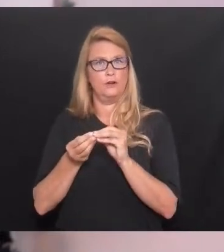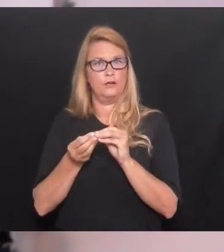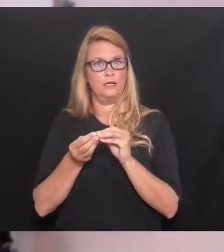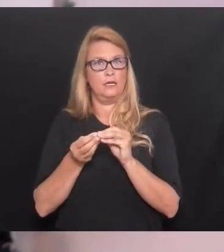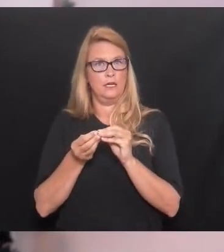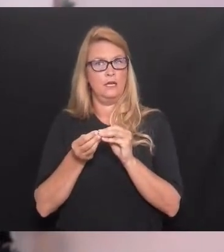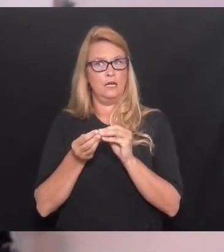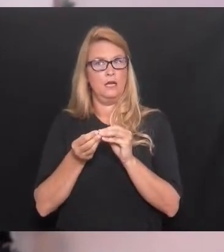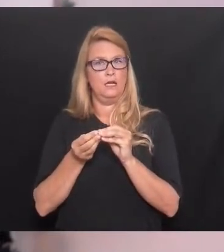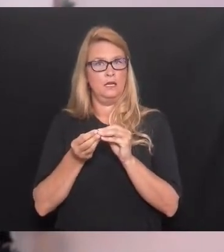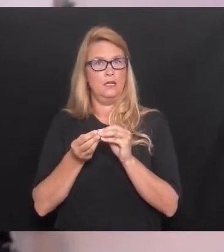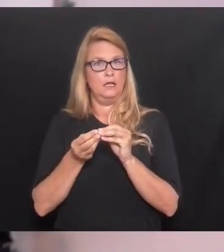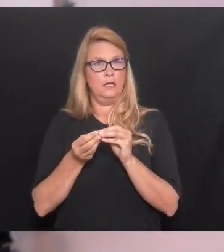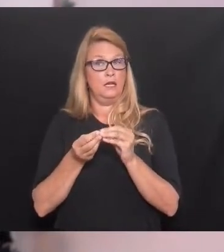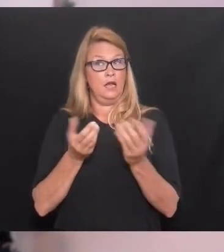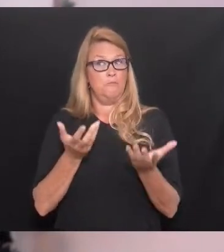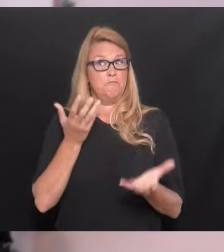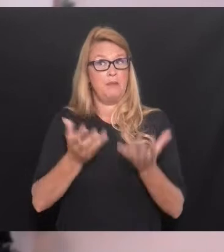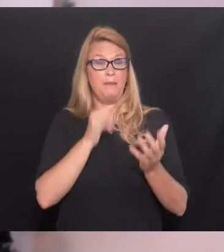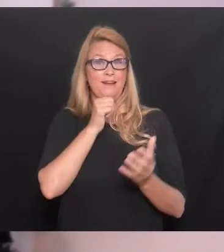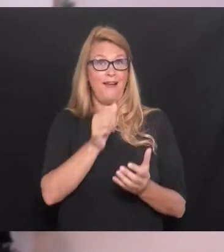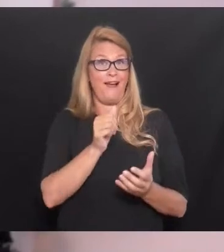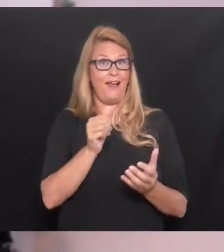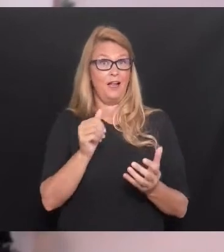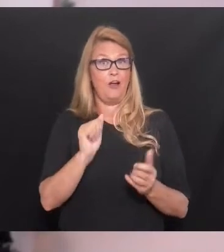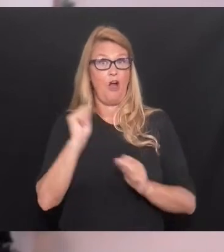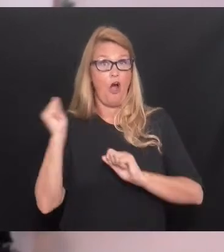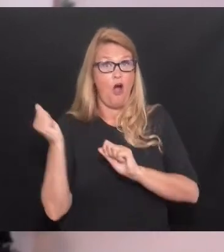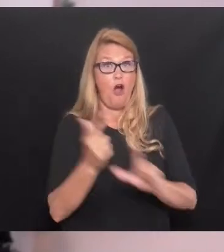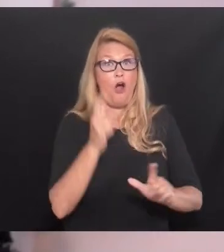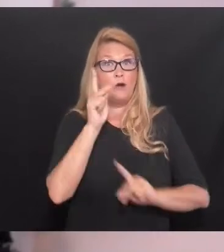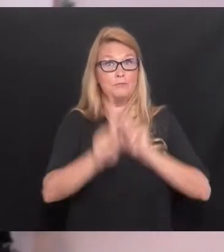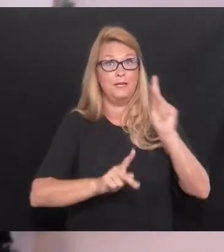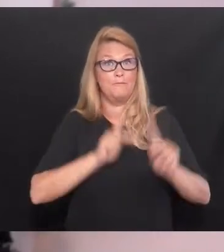is probably underrepresented, because